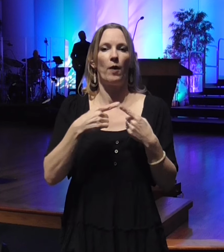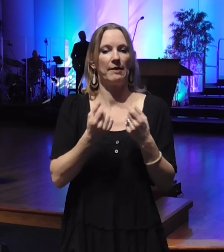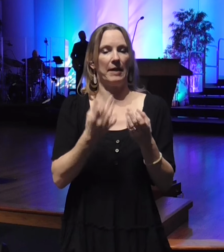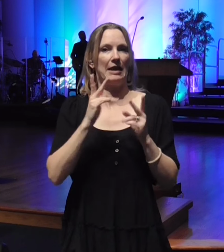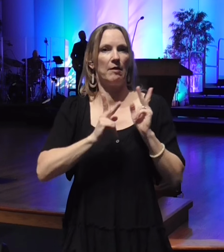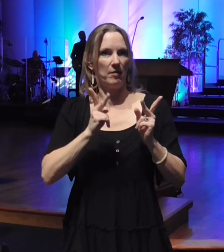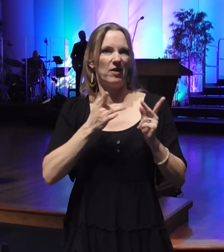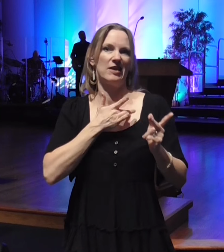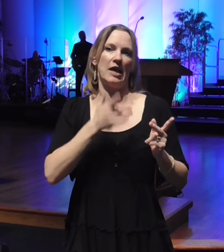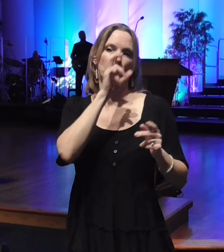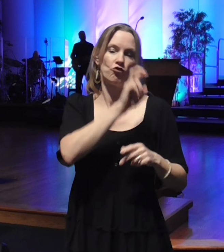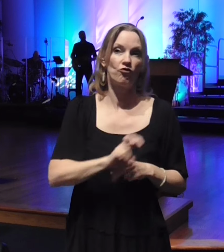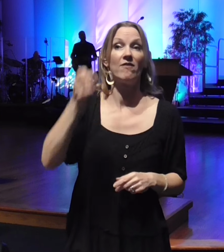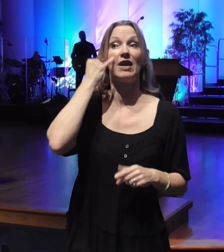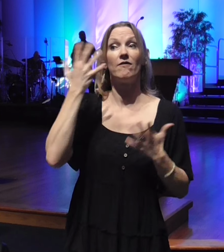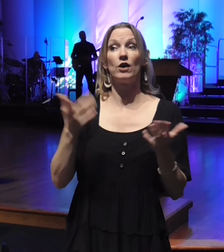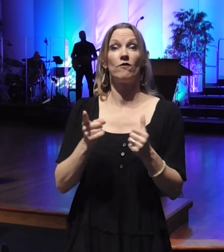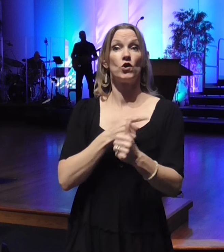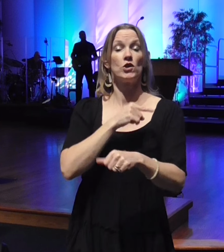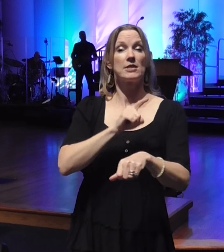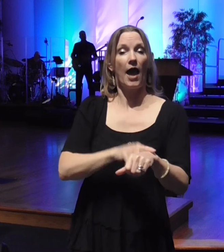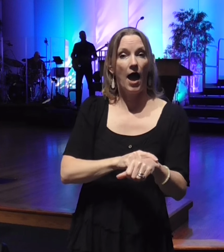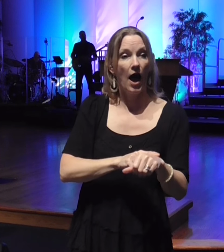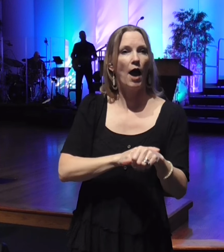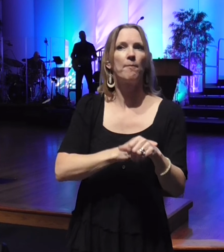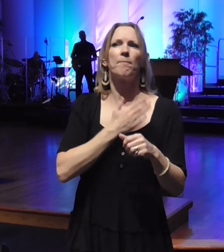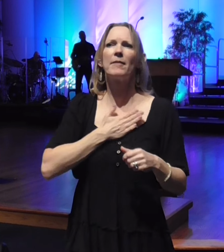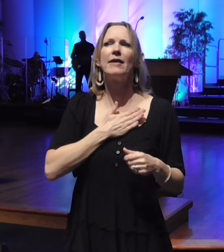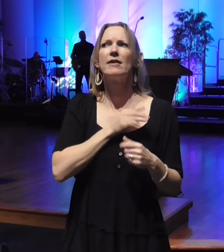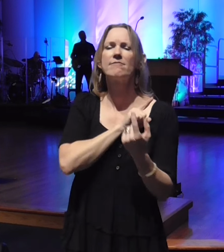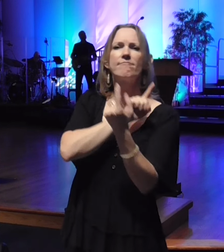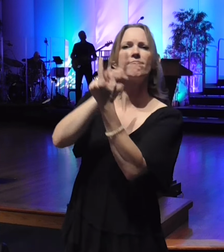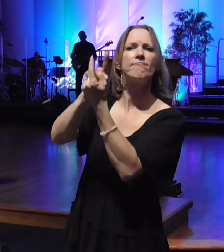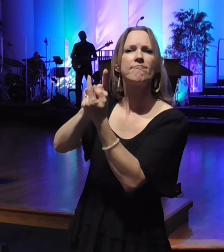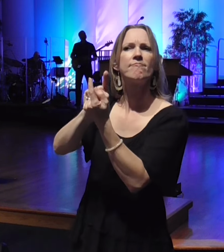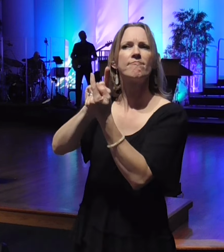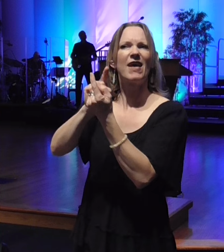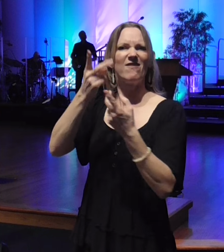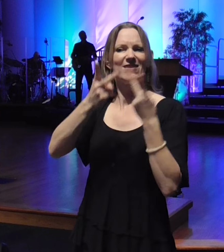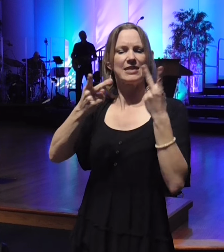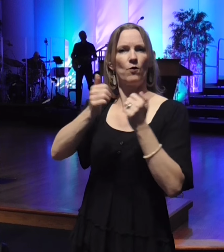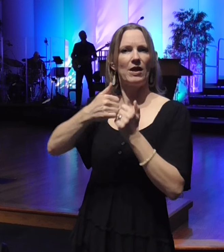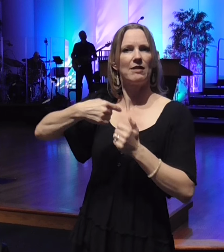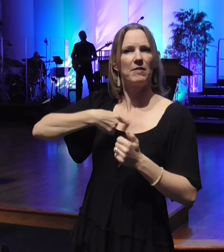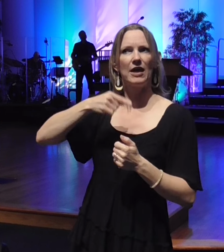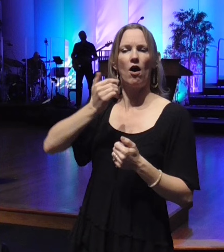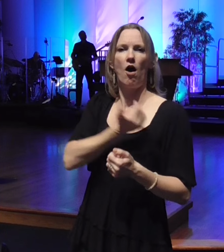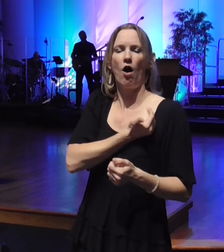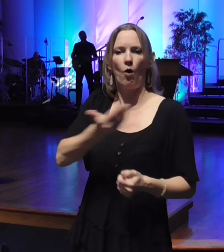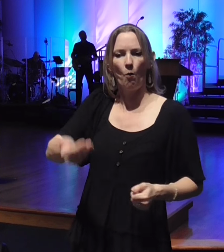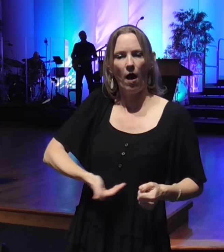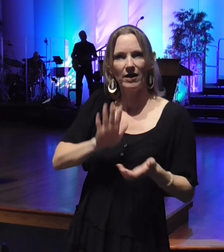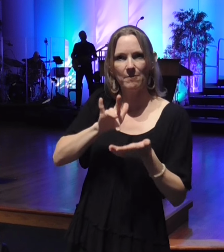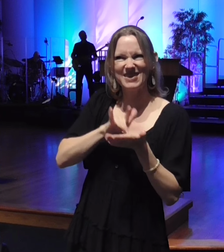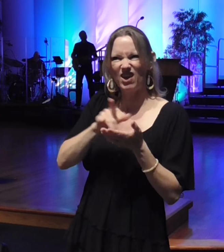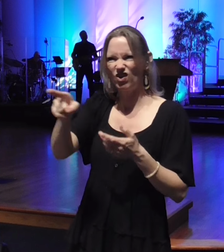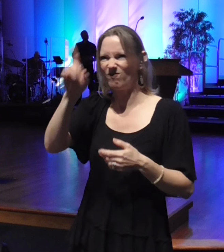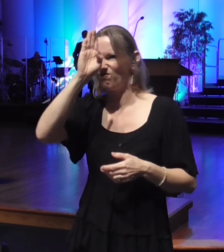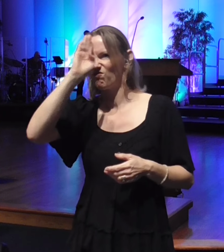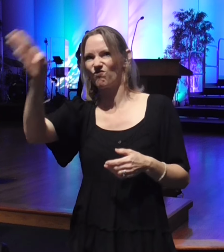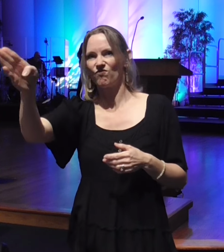are traveling. If you are here for the first time, please come out and visit me in our Welcome Center, which is